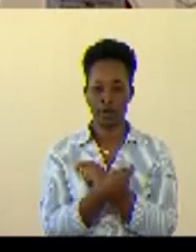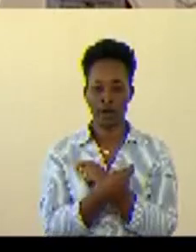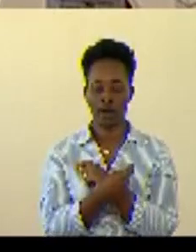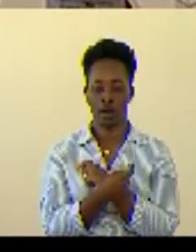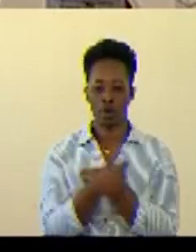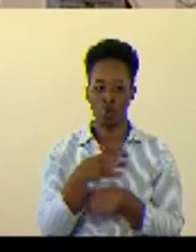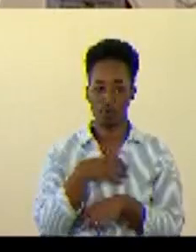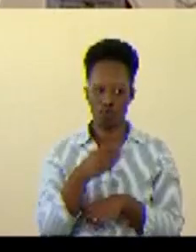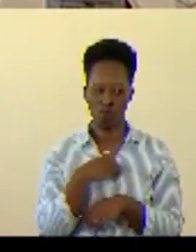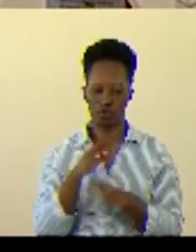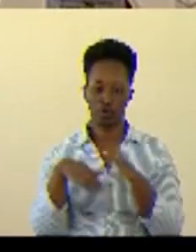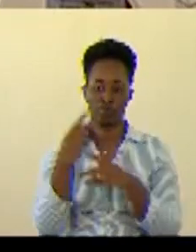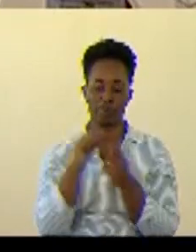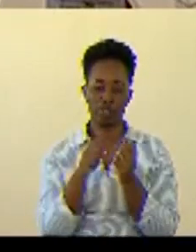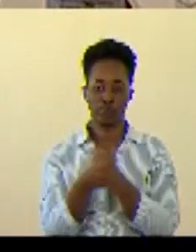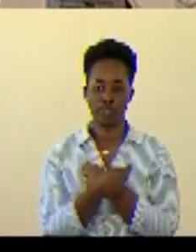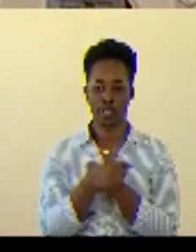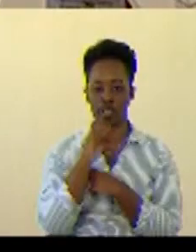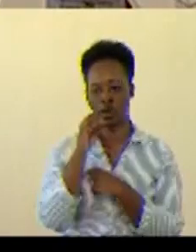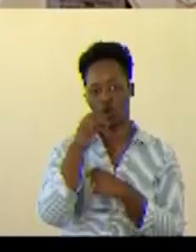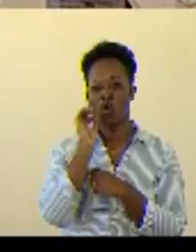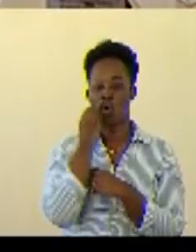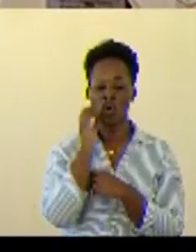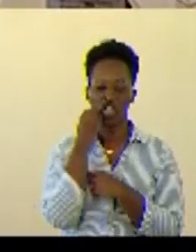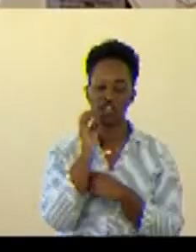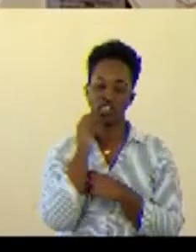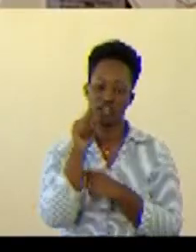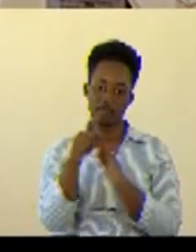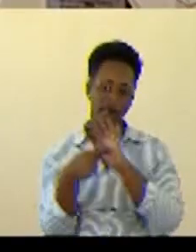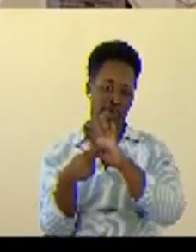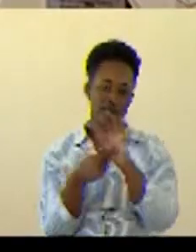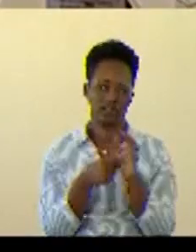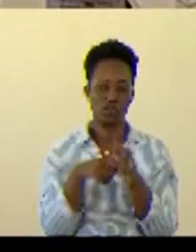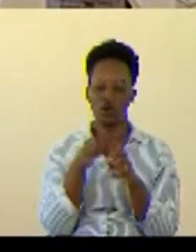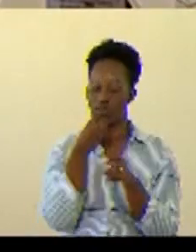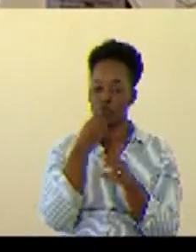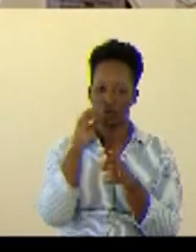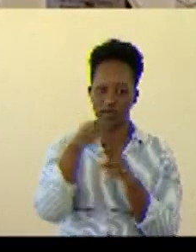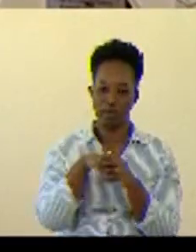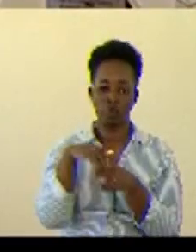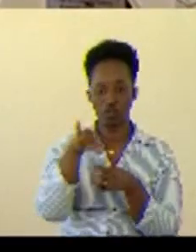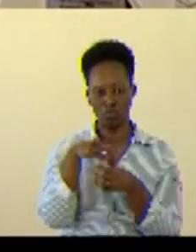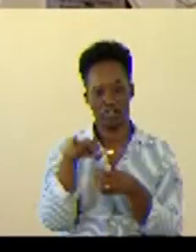orange. That one will be trying to show you that the food contains reducing sugars.